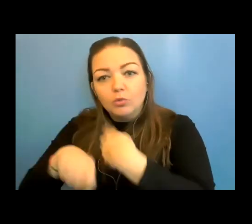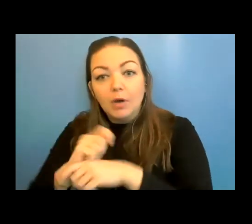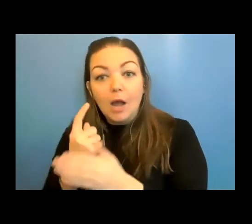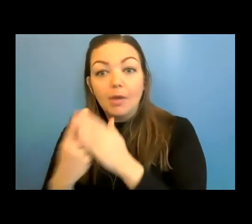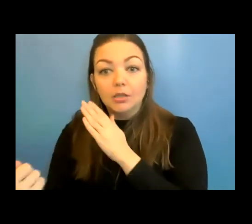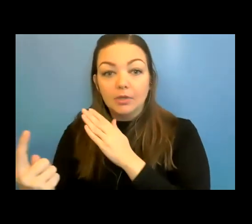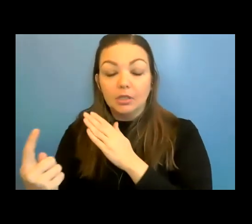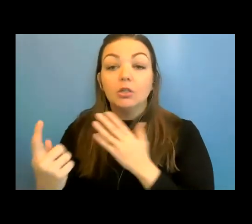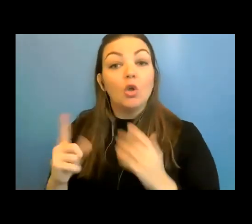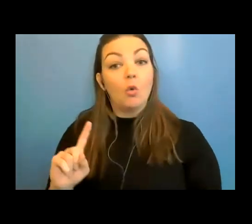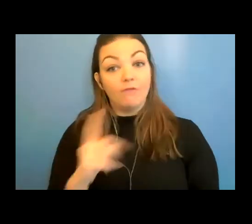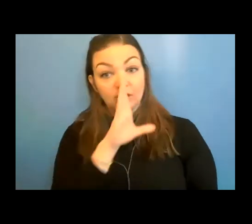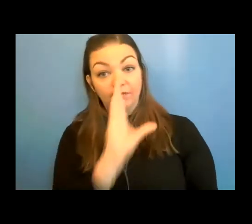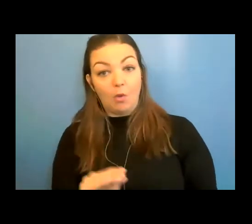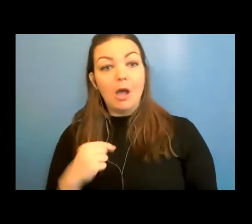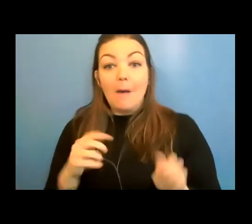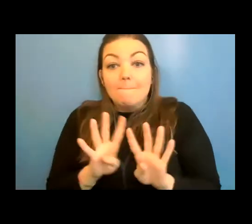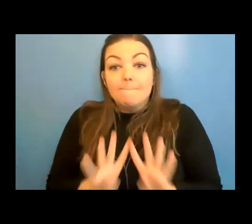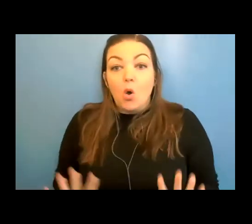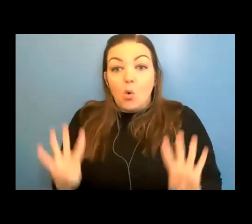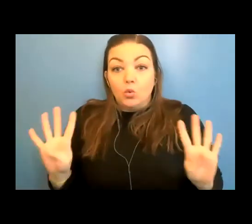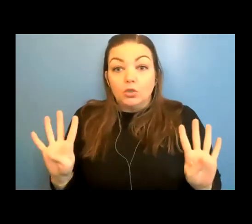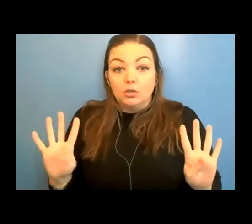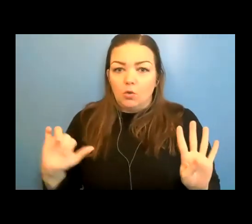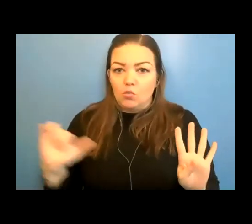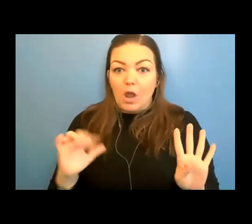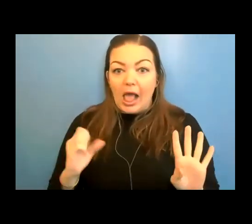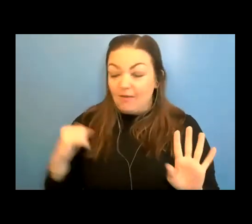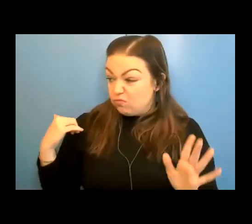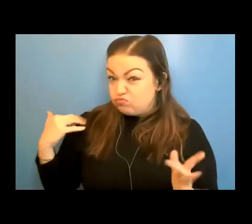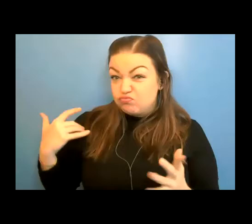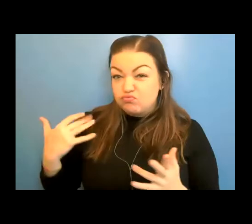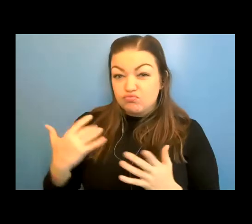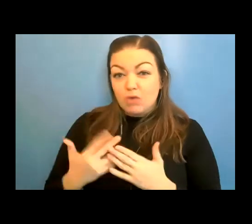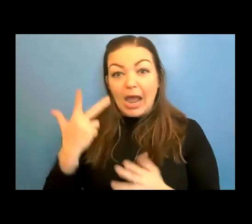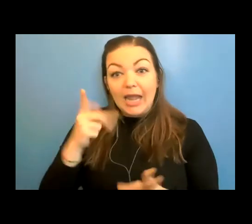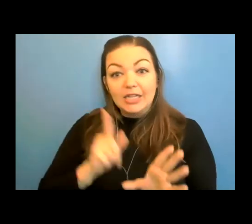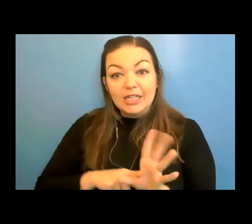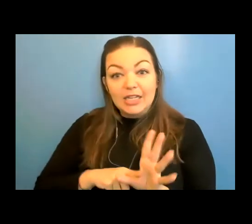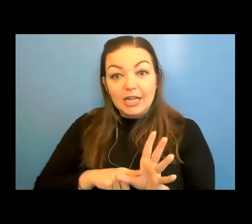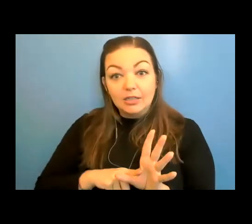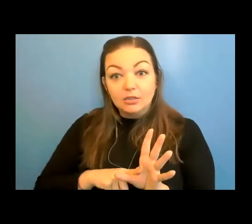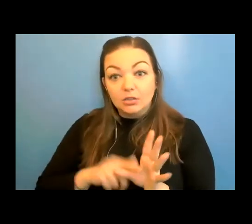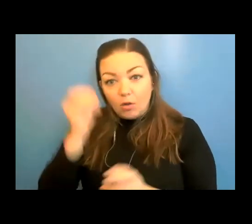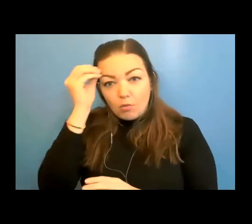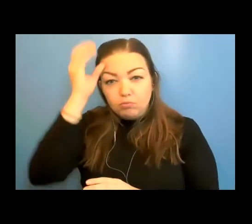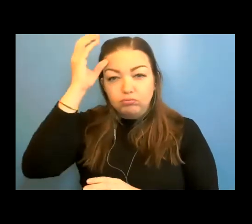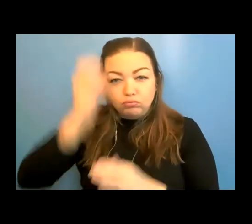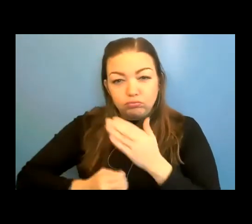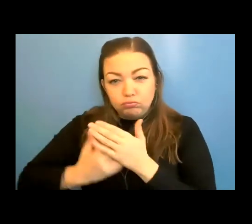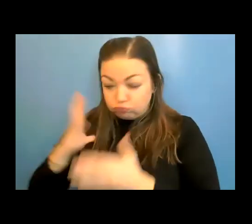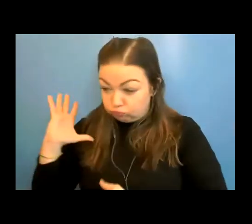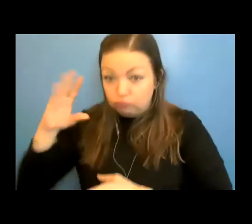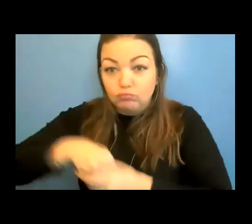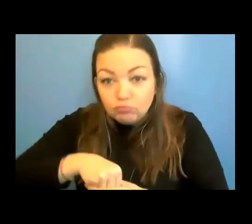board, we're going to have the vital and the brilliant legacy of the last 8 years of work and the people to inspire